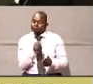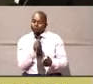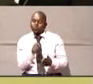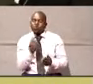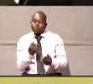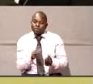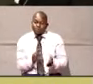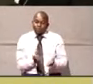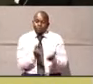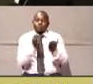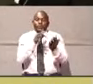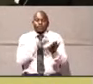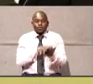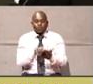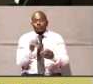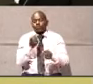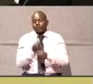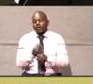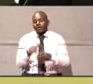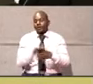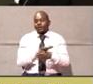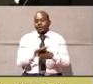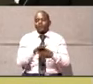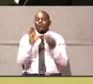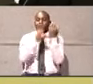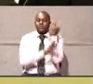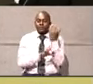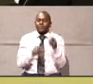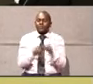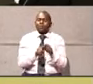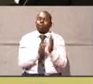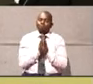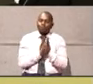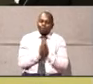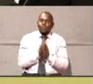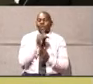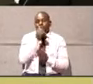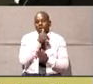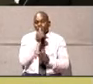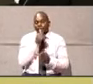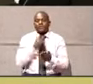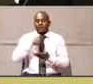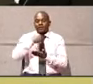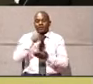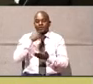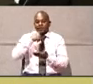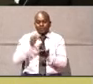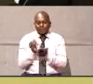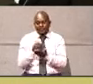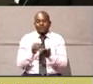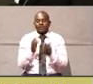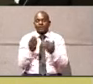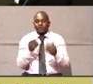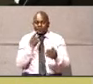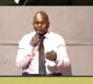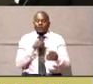only improve the cost of doing business in the country but also attract private investment. This was during the address